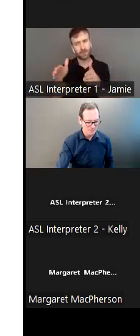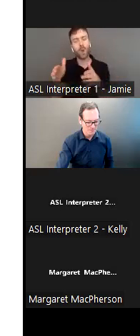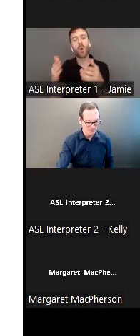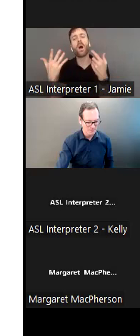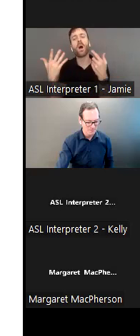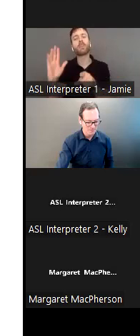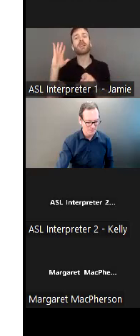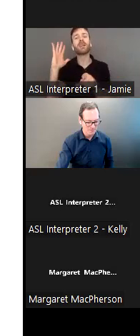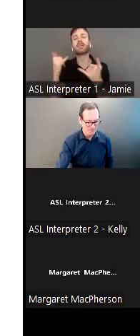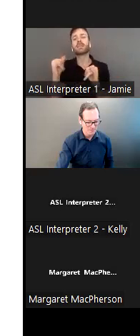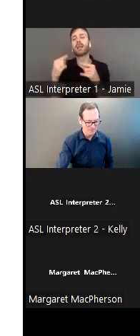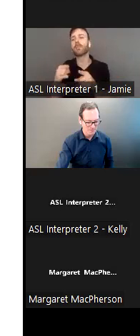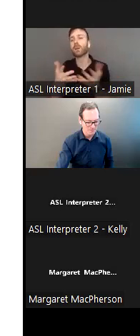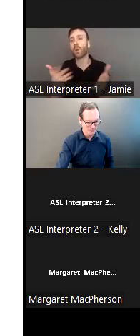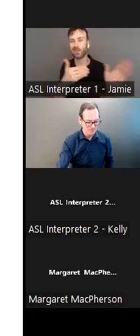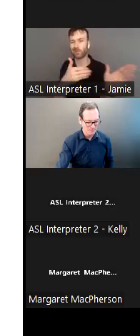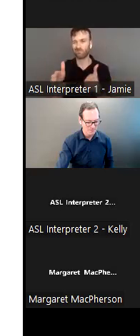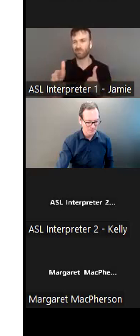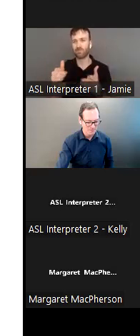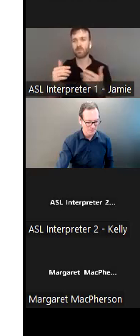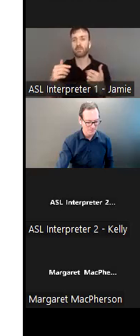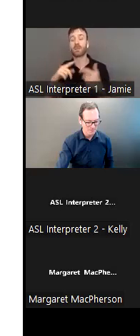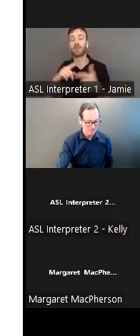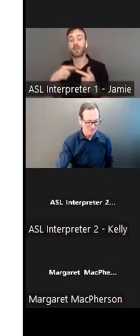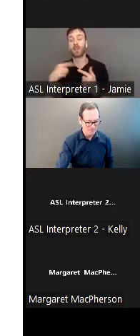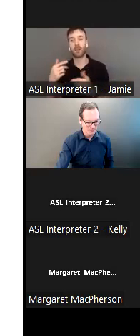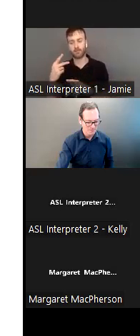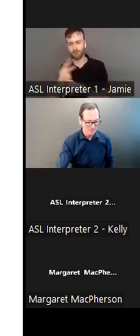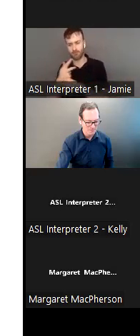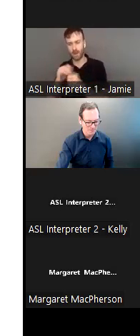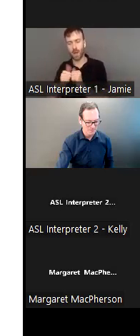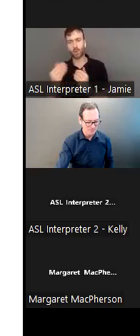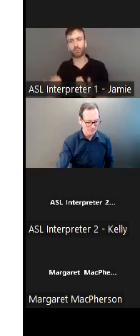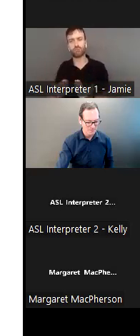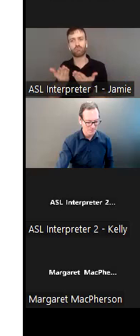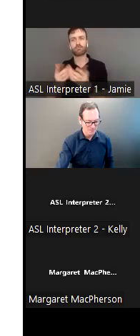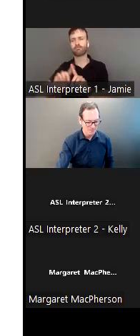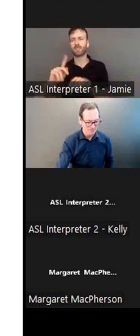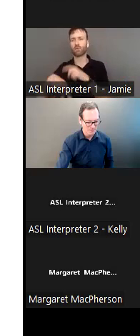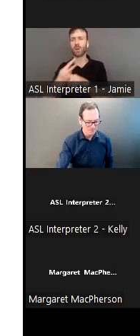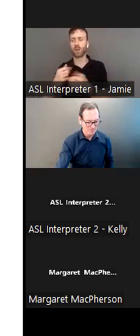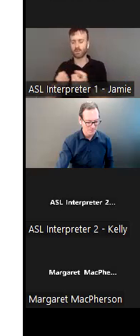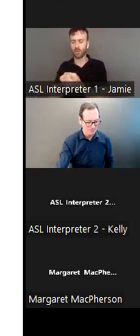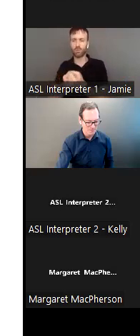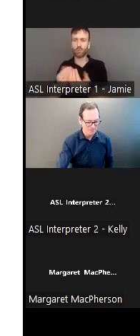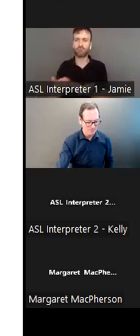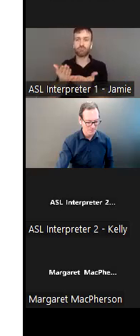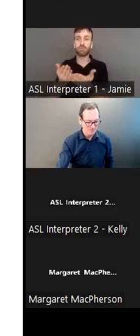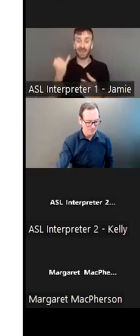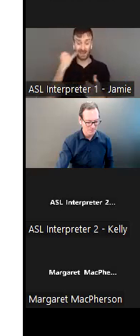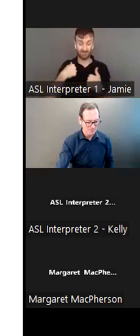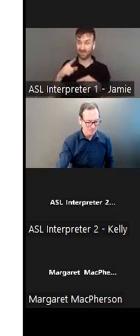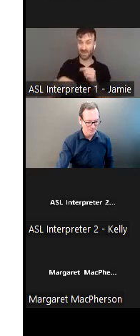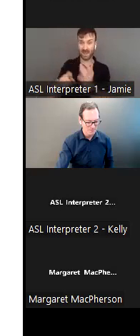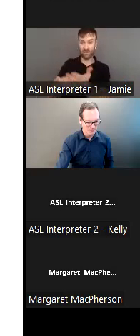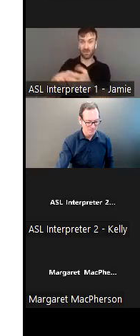happening in people's lives, and find ways to provide various forms of support. Even if we ourselves can't fix the entire problem right now,